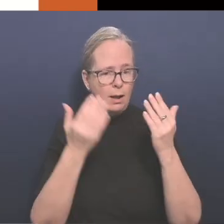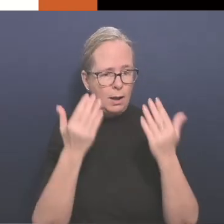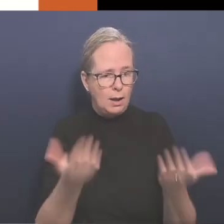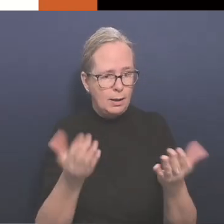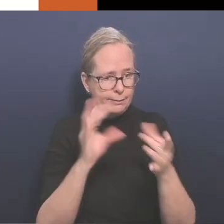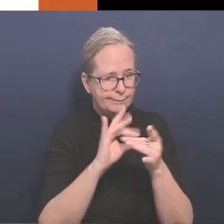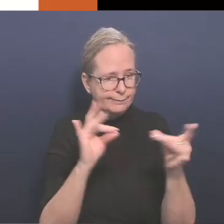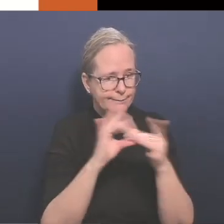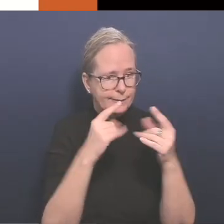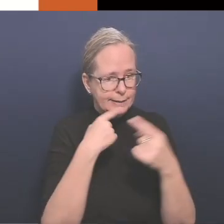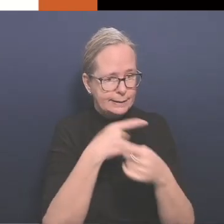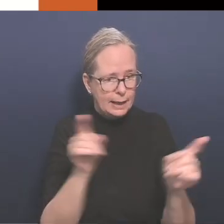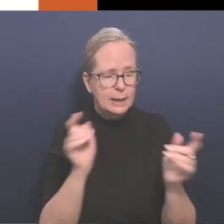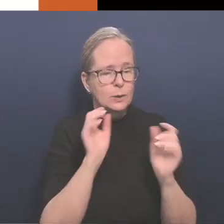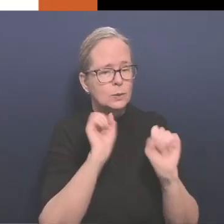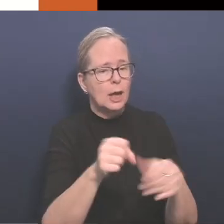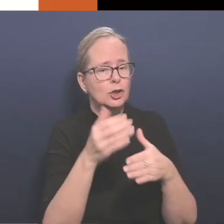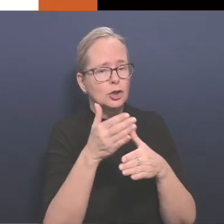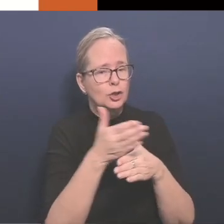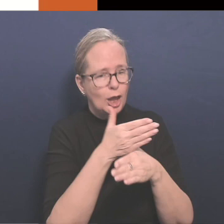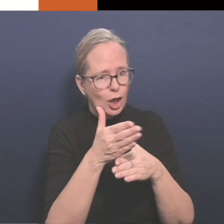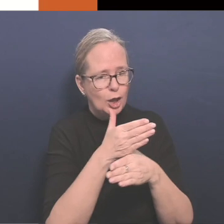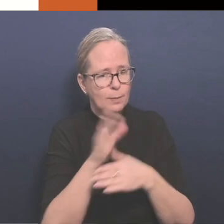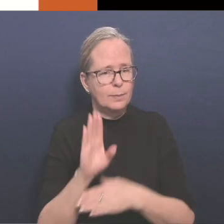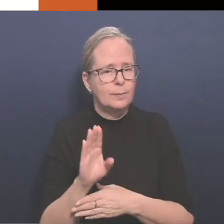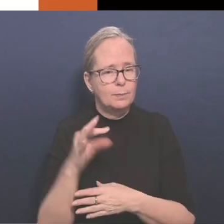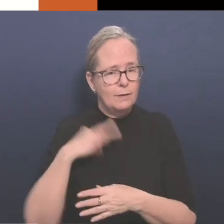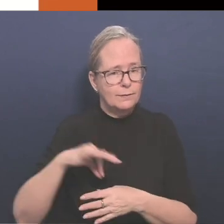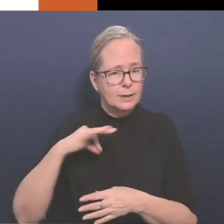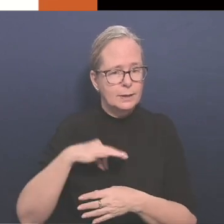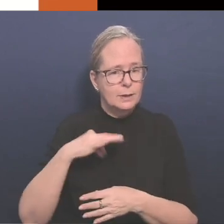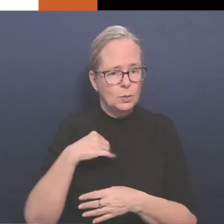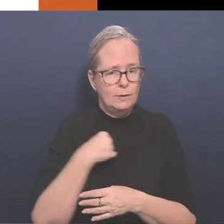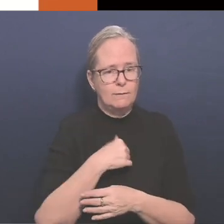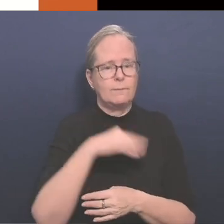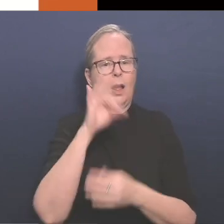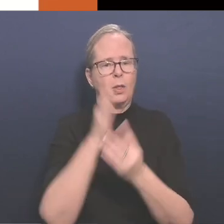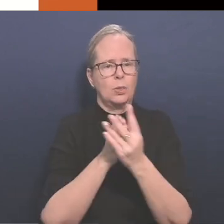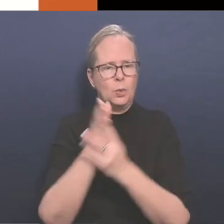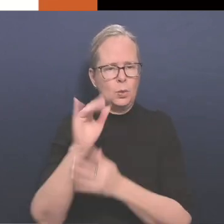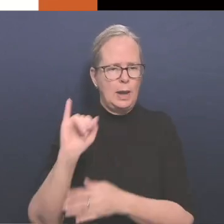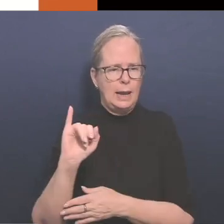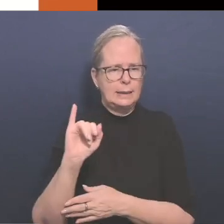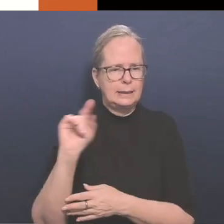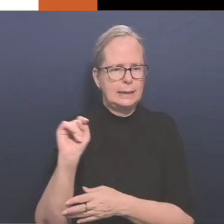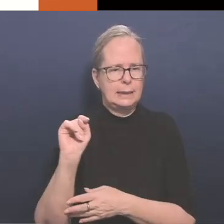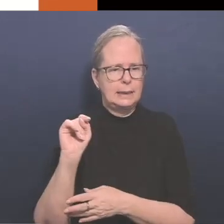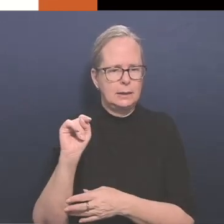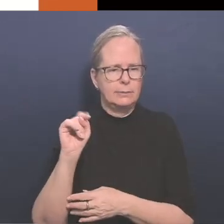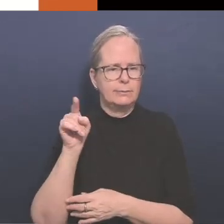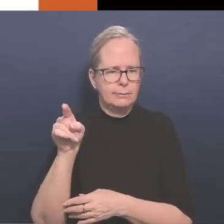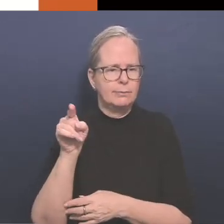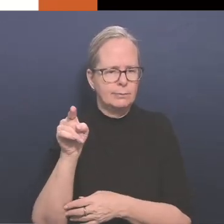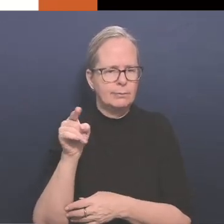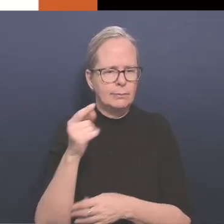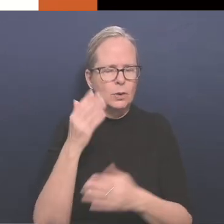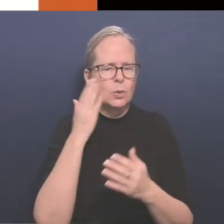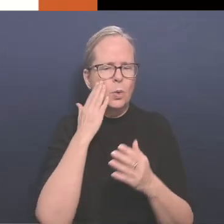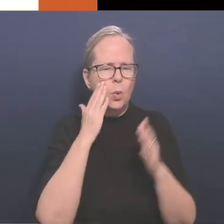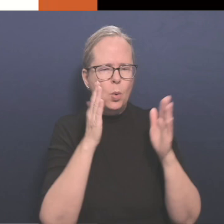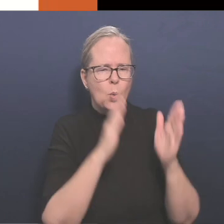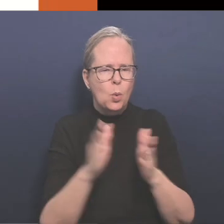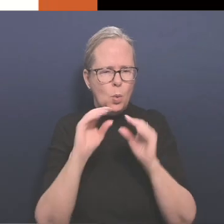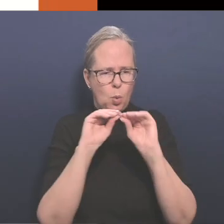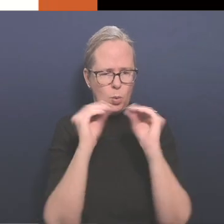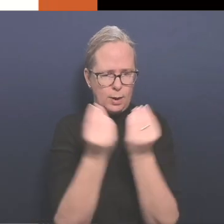was great. Thank you, David. I know there's a lot more that people can explore once they get into the tool themselves, but thank you for covering those key